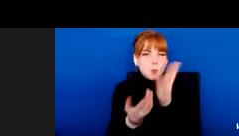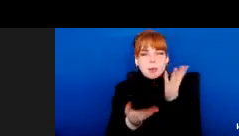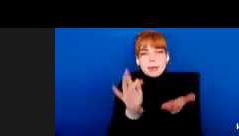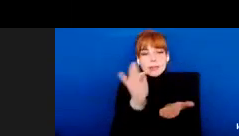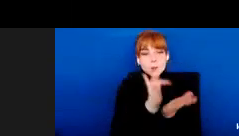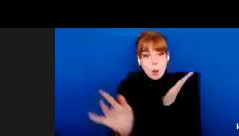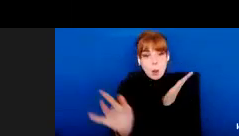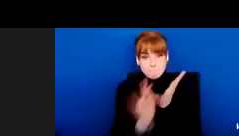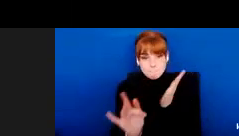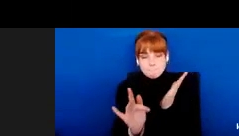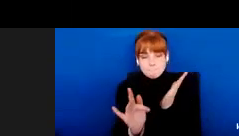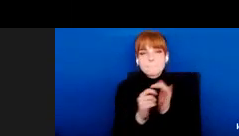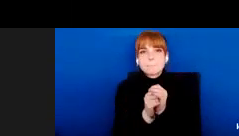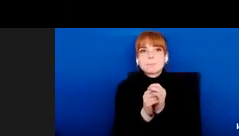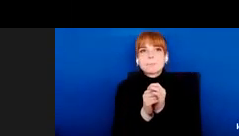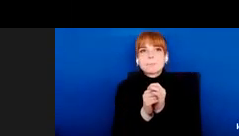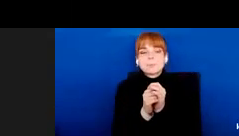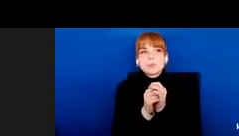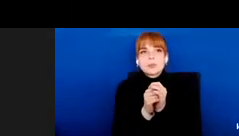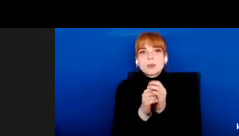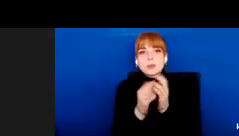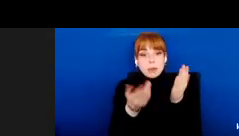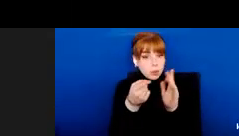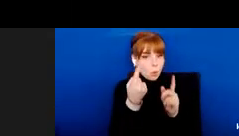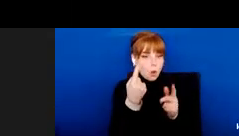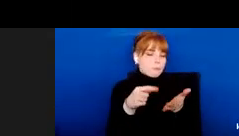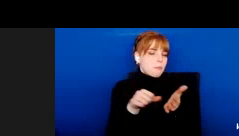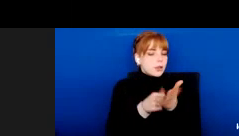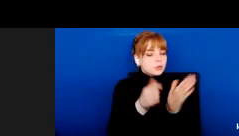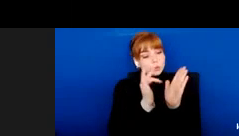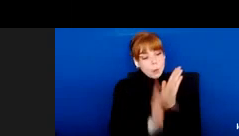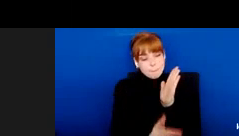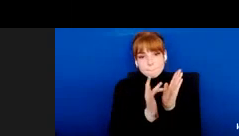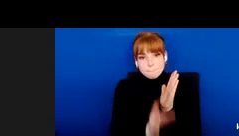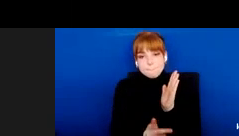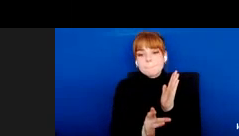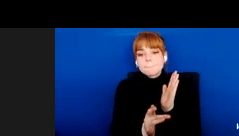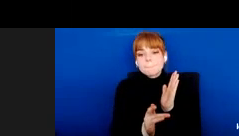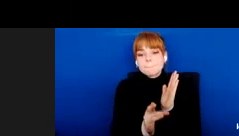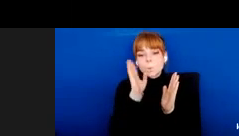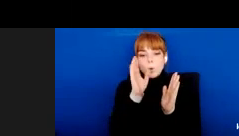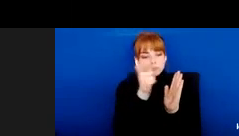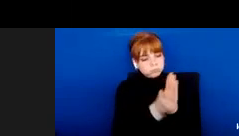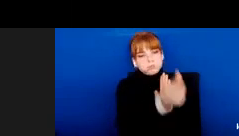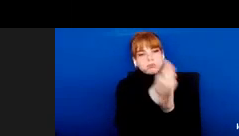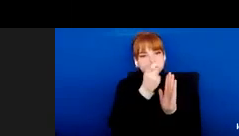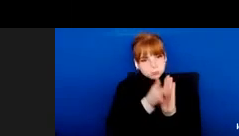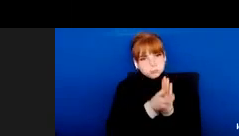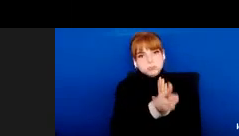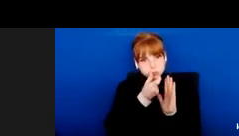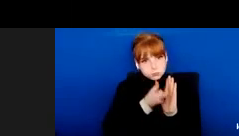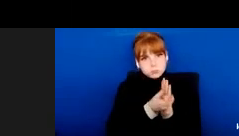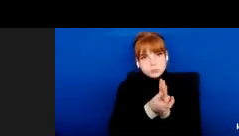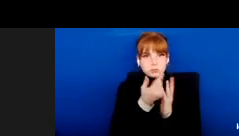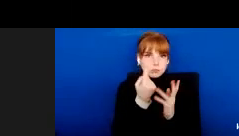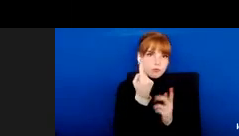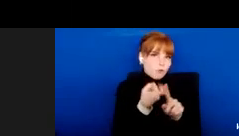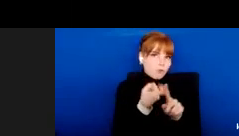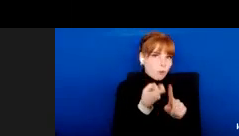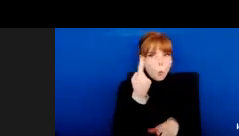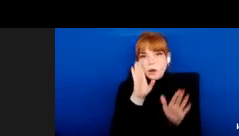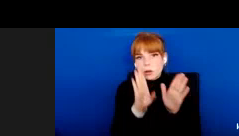if you swipe, it will allow you to move, say, from one tile to another or one item to another. If I'm looking, for example,